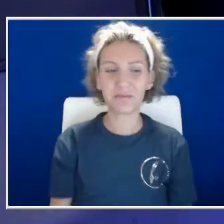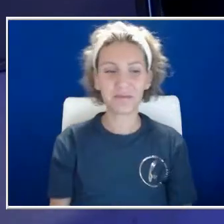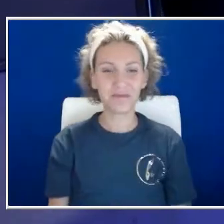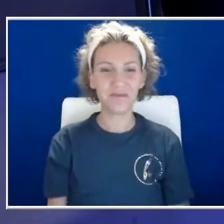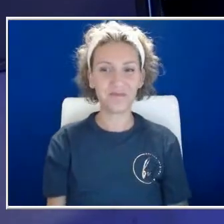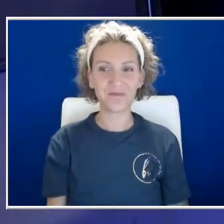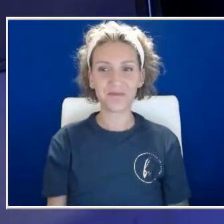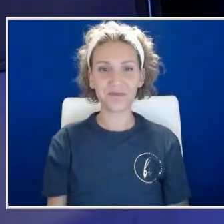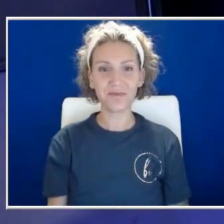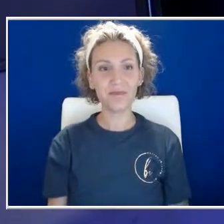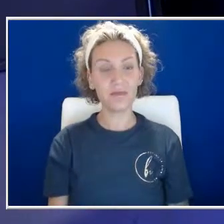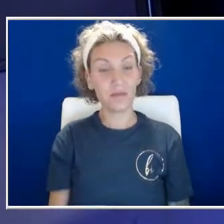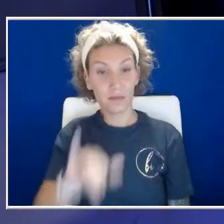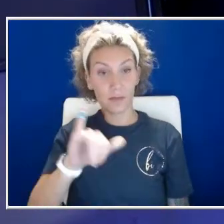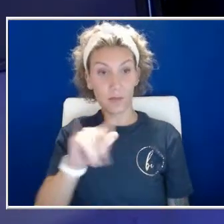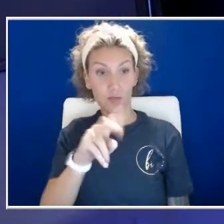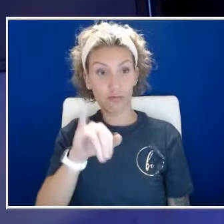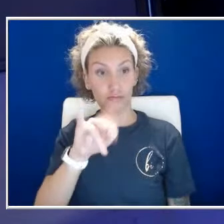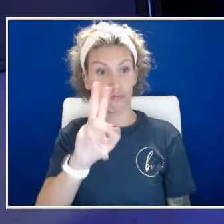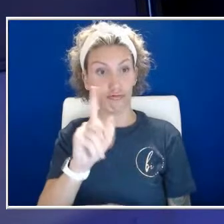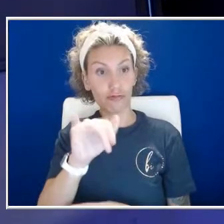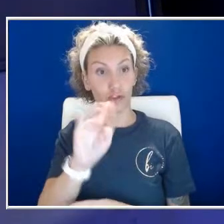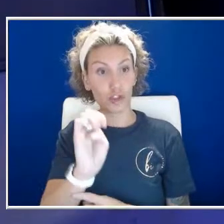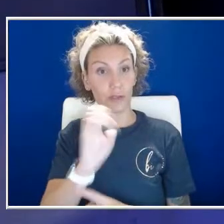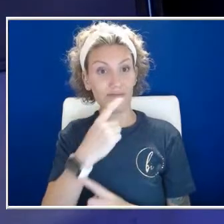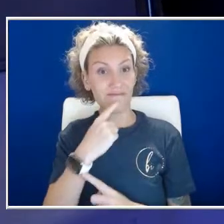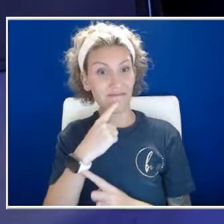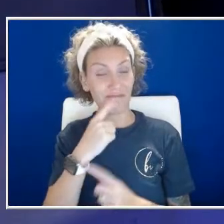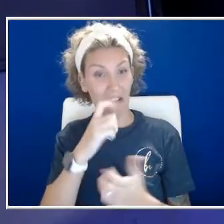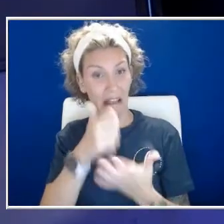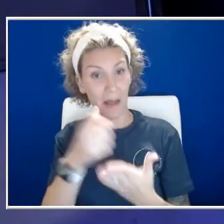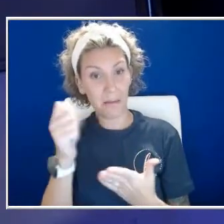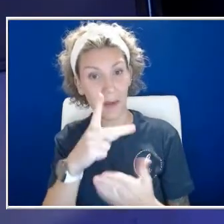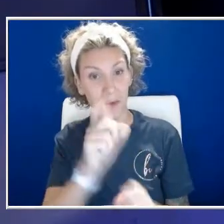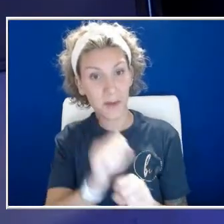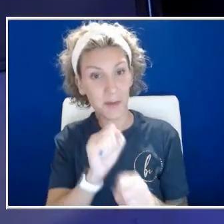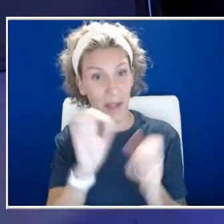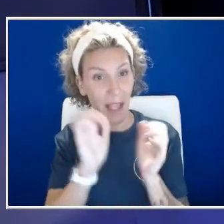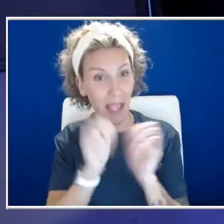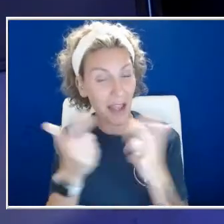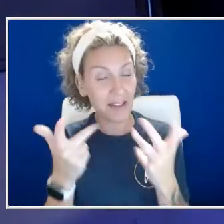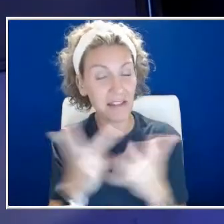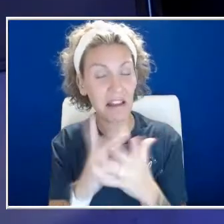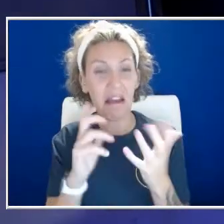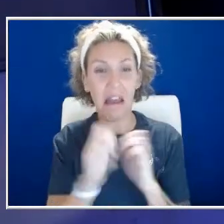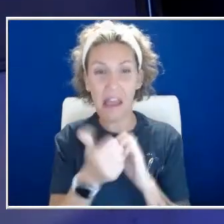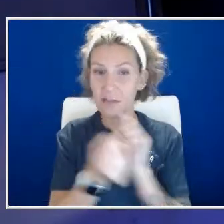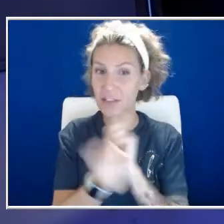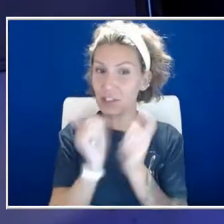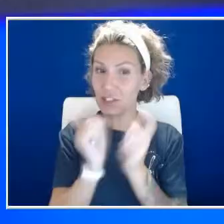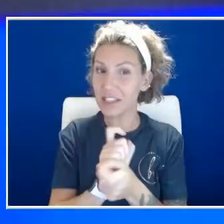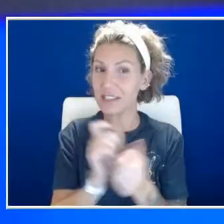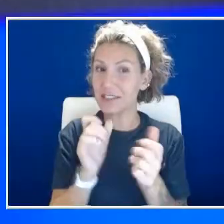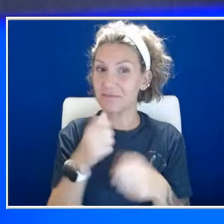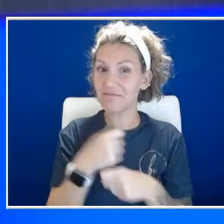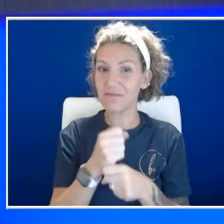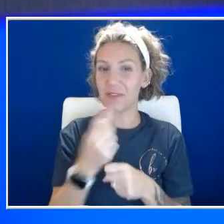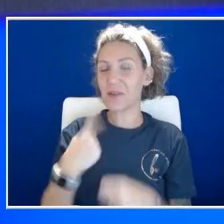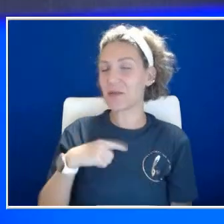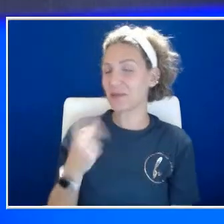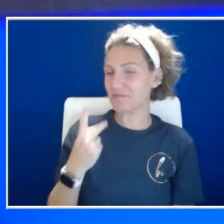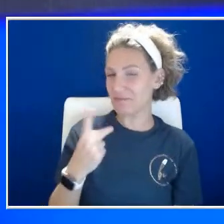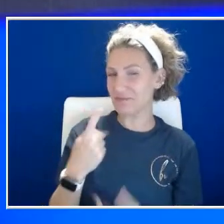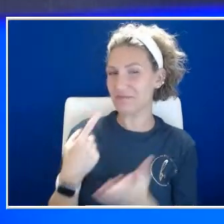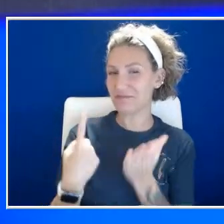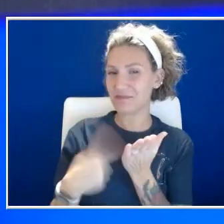Jamie said that she helped Lori get back to work. How is being back to work for you? What adjustments have you had to make? Well, as we talked about, and she helped